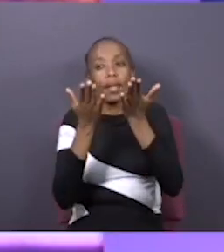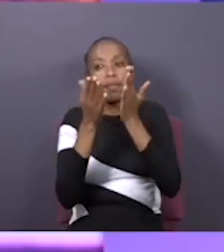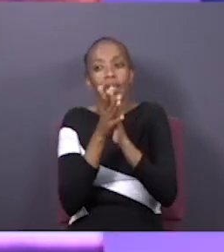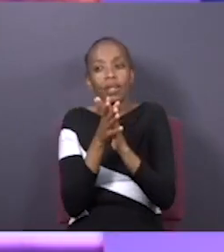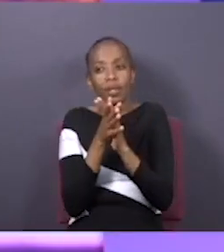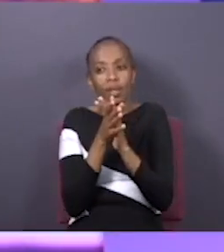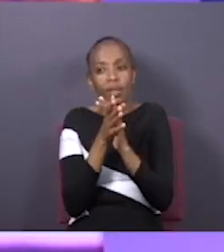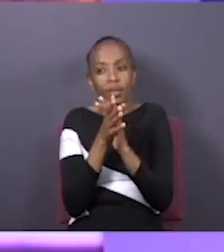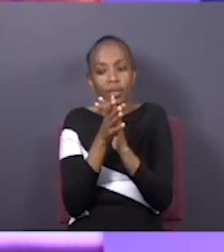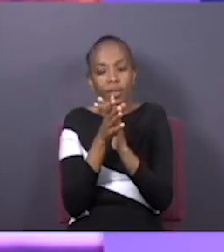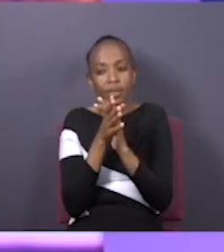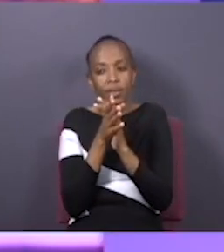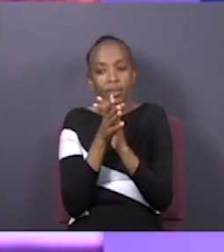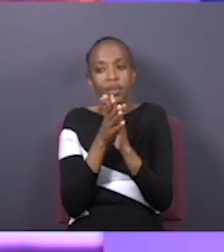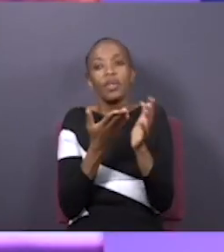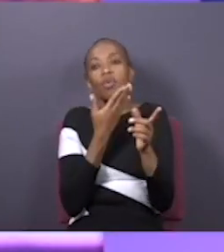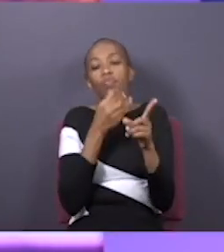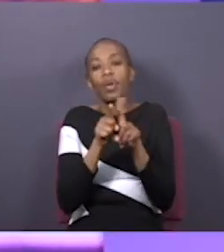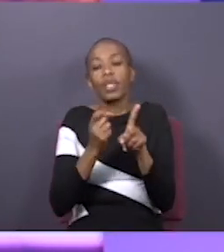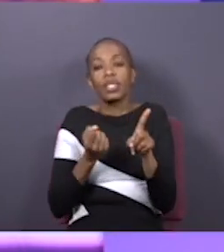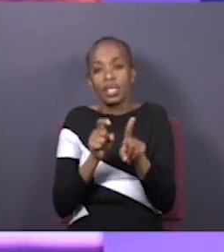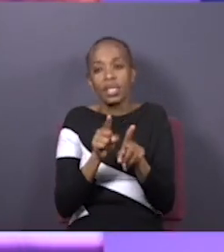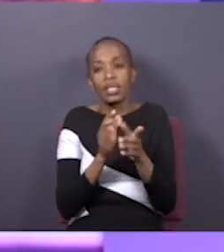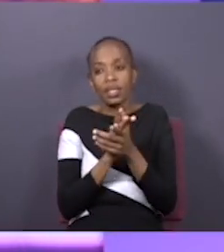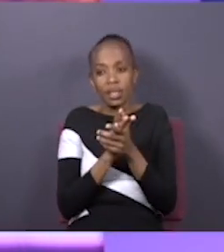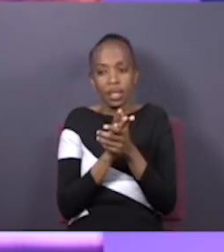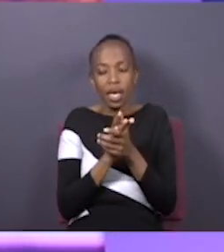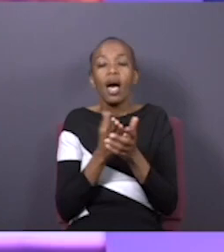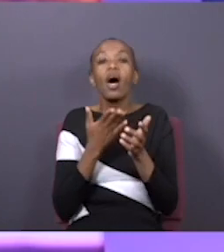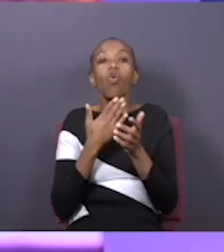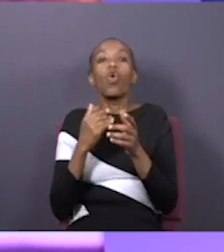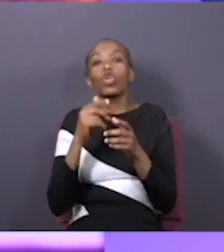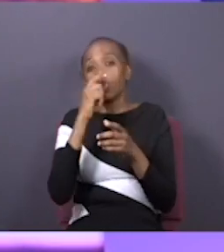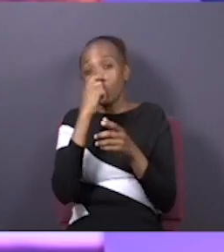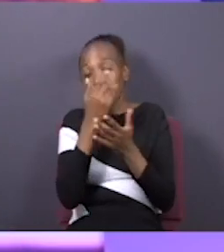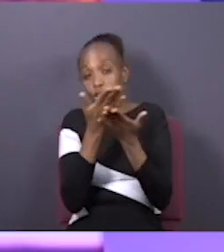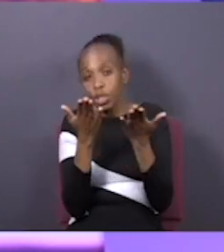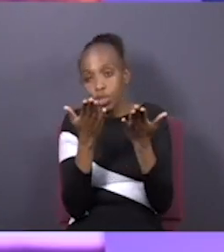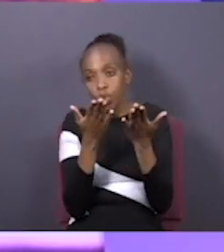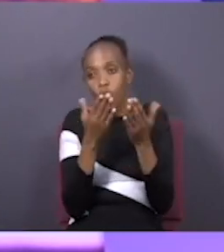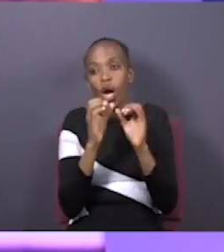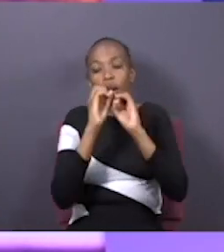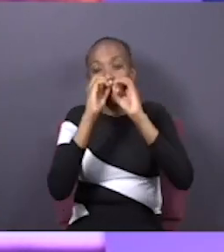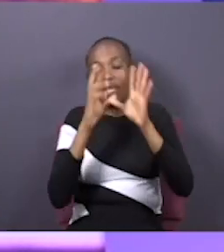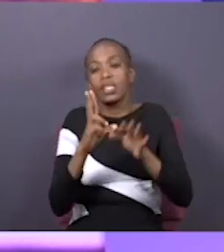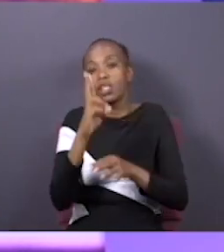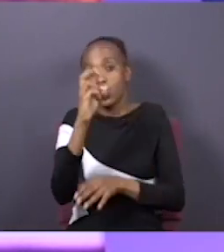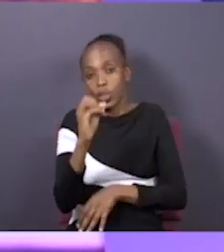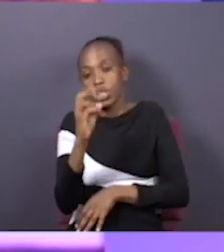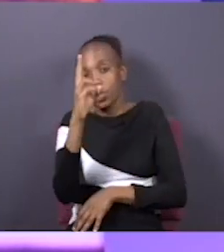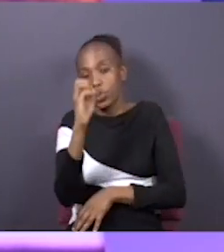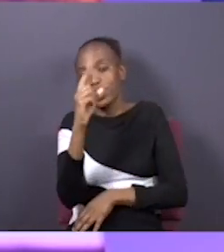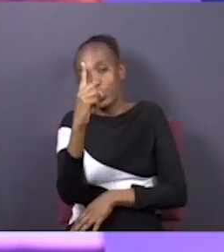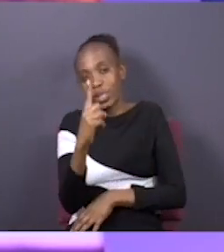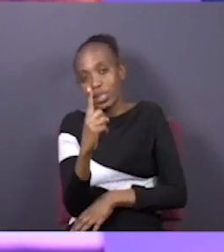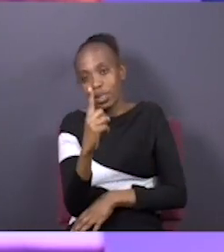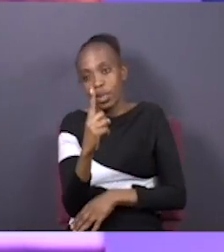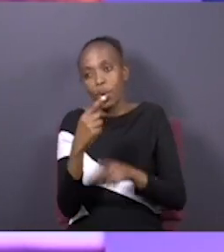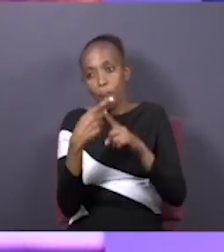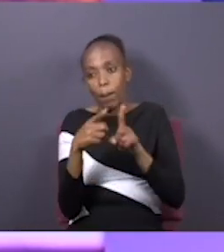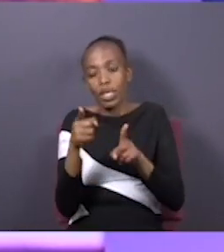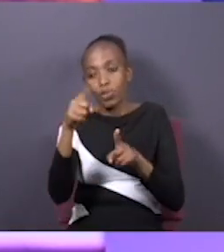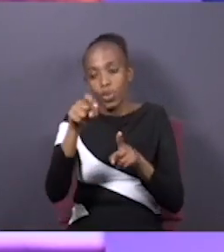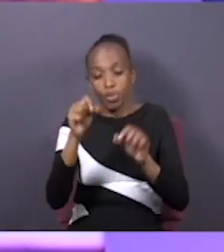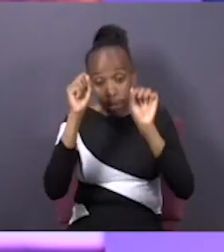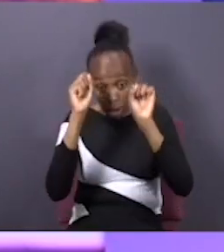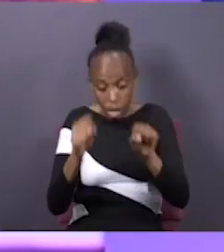incremental. Brothers and sisters, I want to wish you a blessed 2021, but we